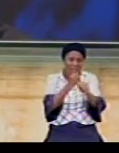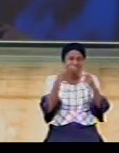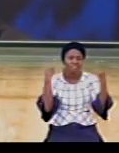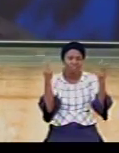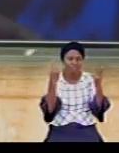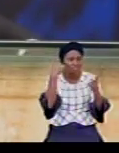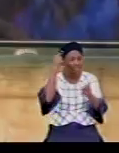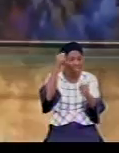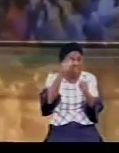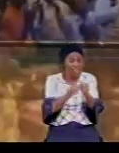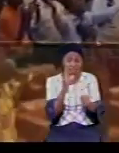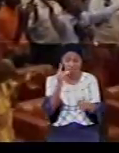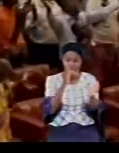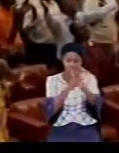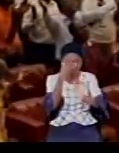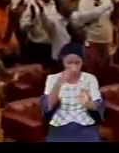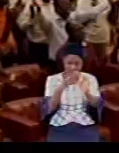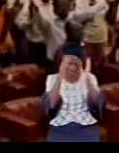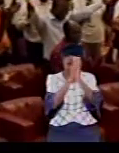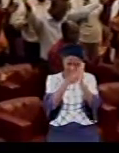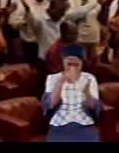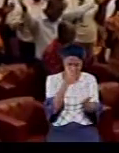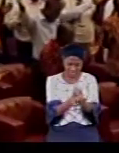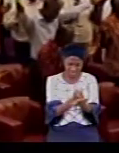in Jesus' name.